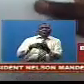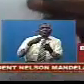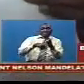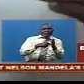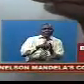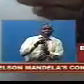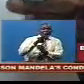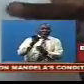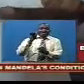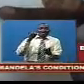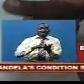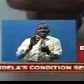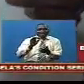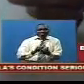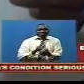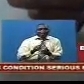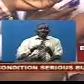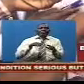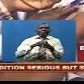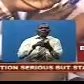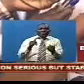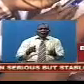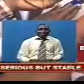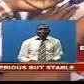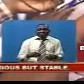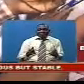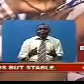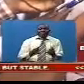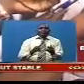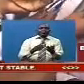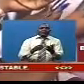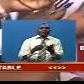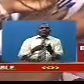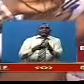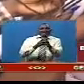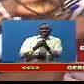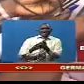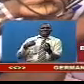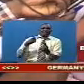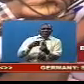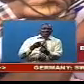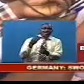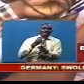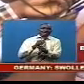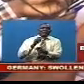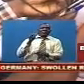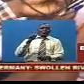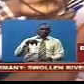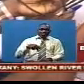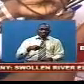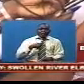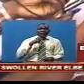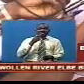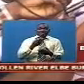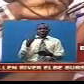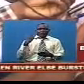of 48,000 Ghana cedis to the team. The debt has been outstanding since April 2012. And we have, as I said